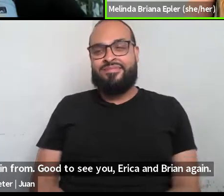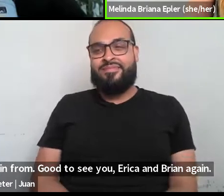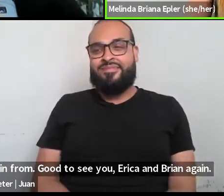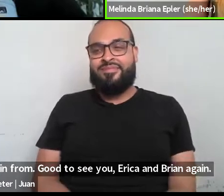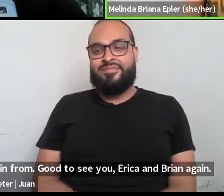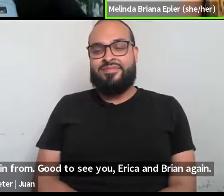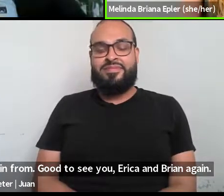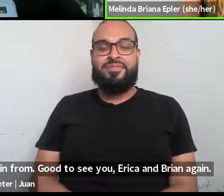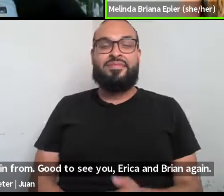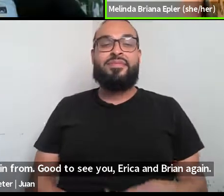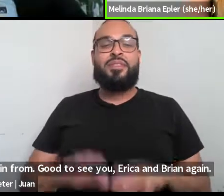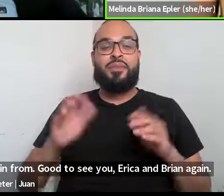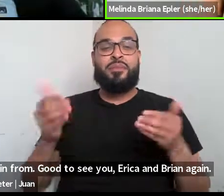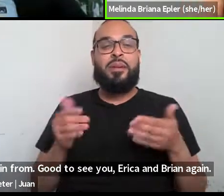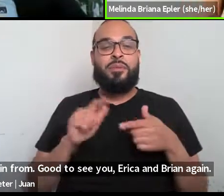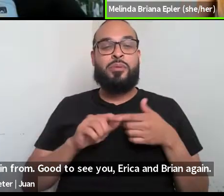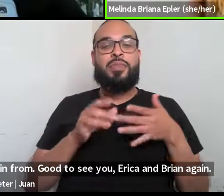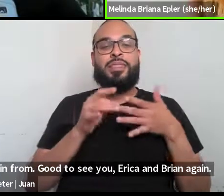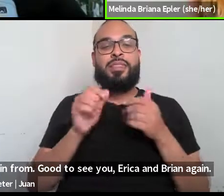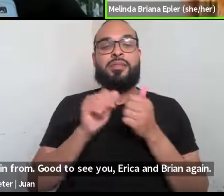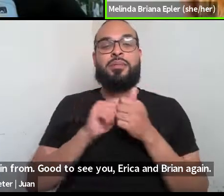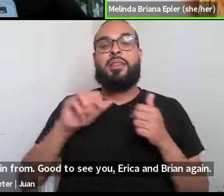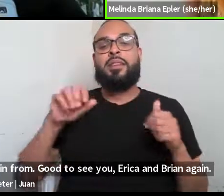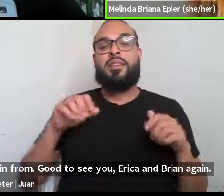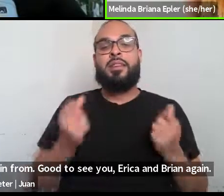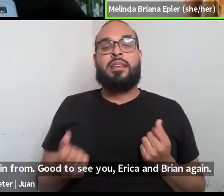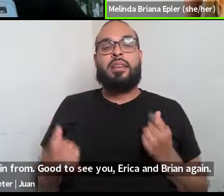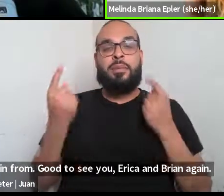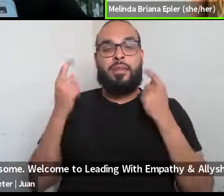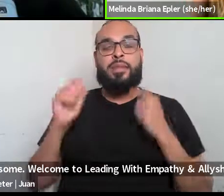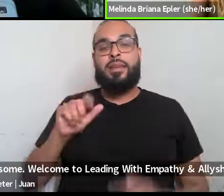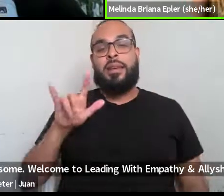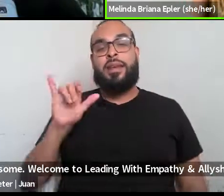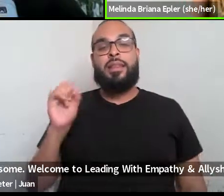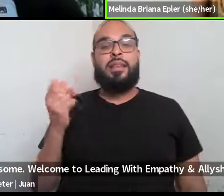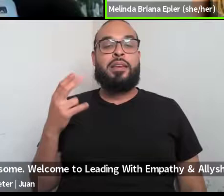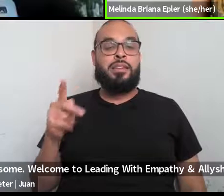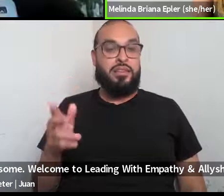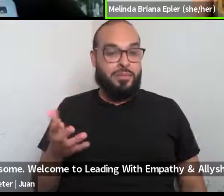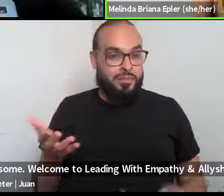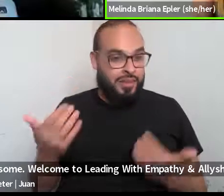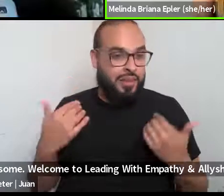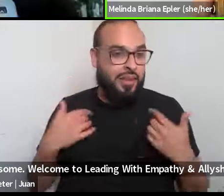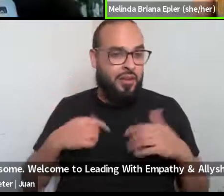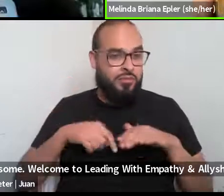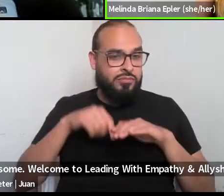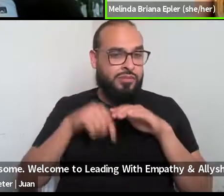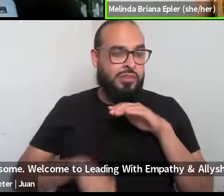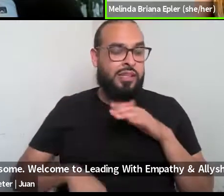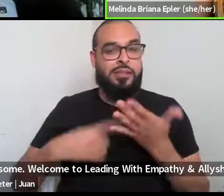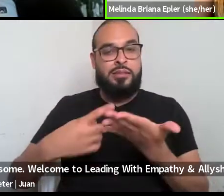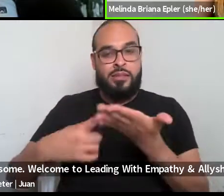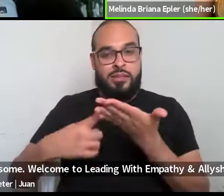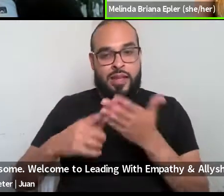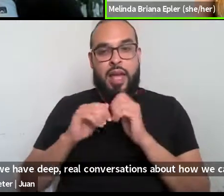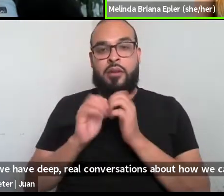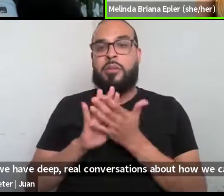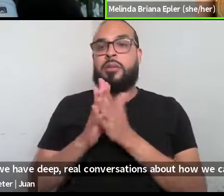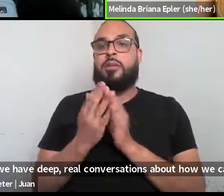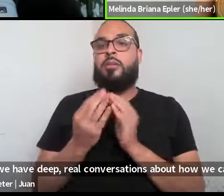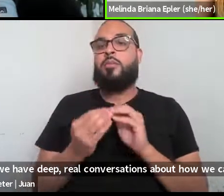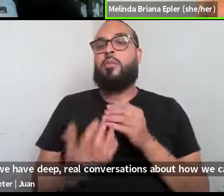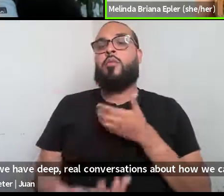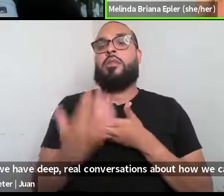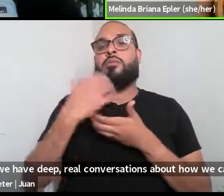Welcome to Leading with Empathy and Allyship, where we have deep, real conversations about how we can be more inclusive leaders in our workplaces and